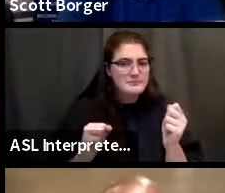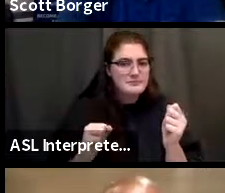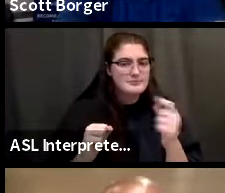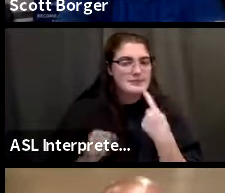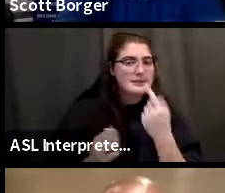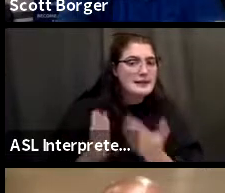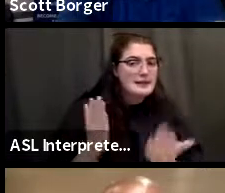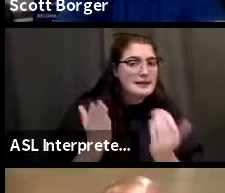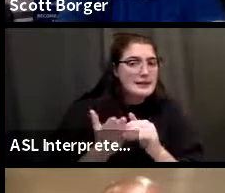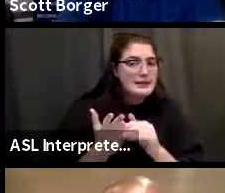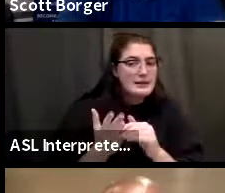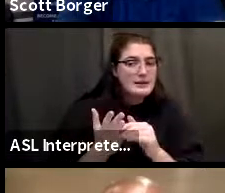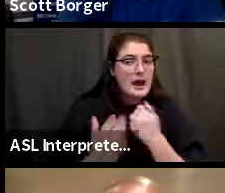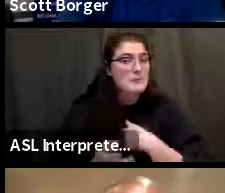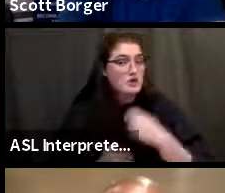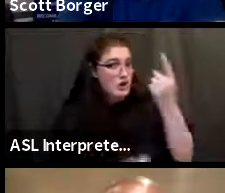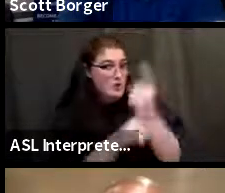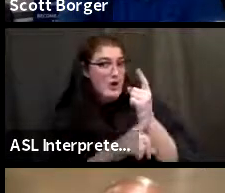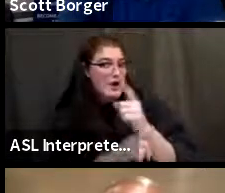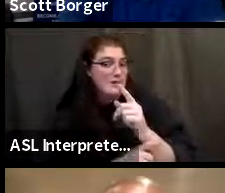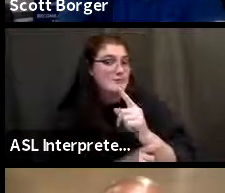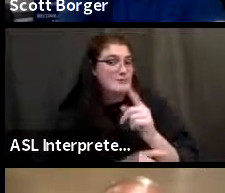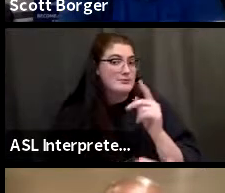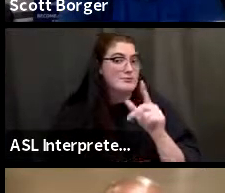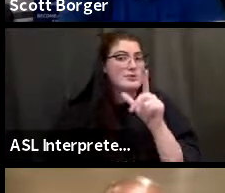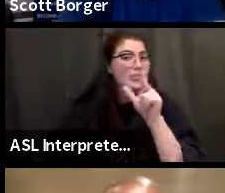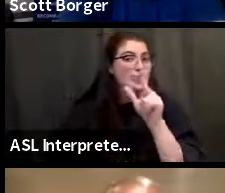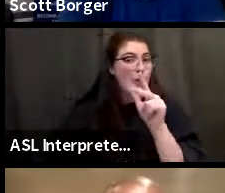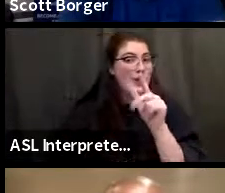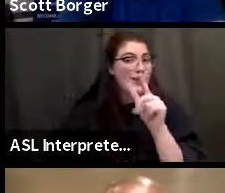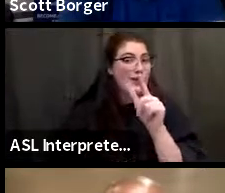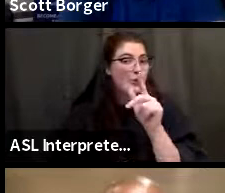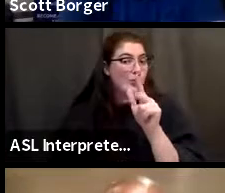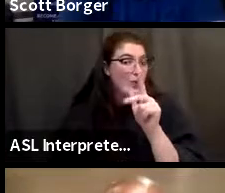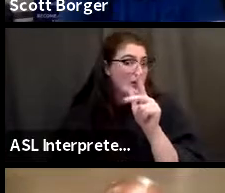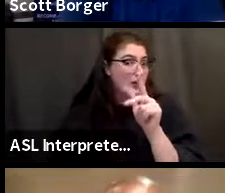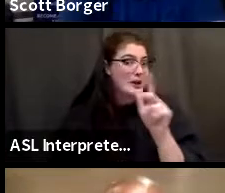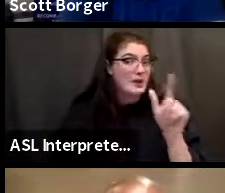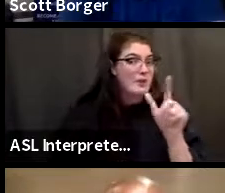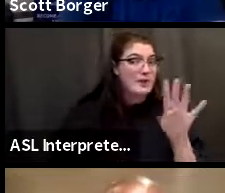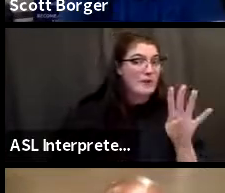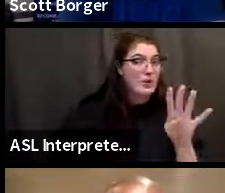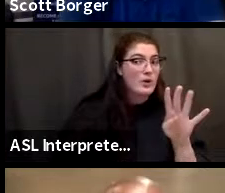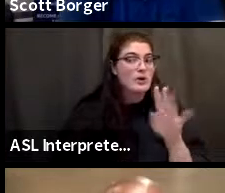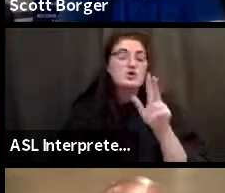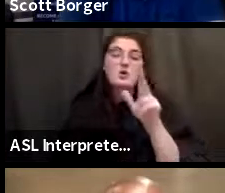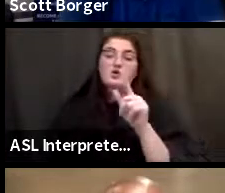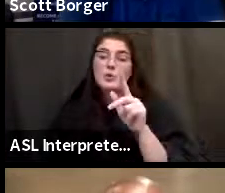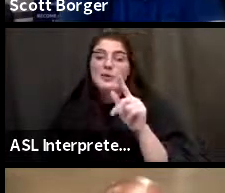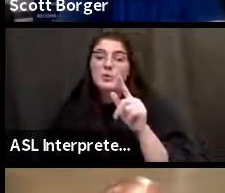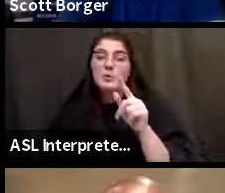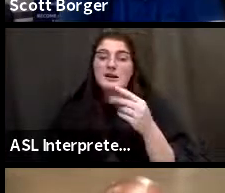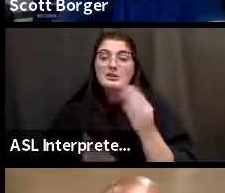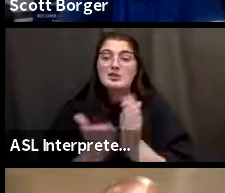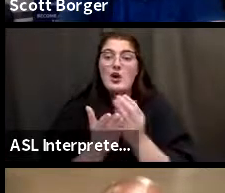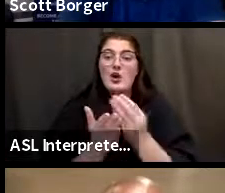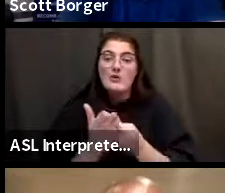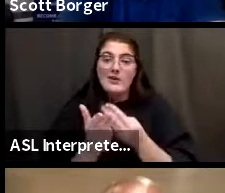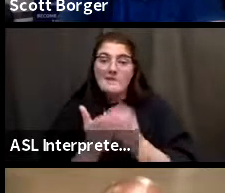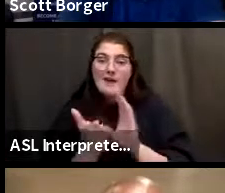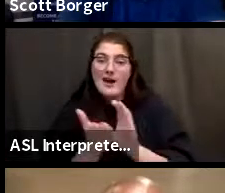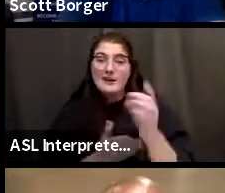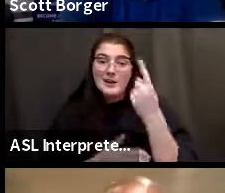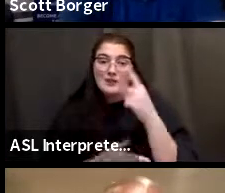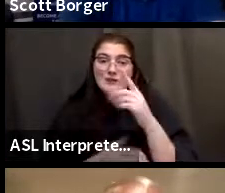say again. I'm sorry, that's right, Mayor, correct. 23 or 24? 23. So the funding for the design